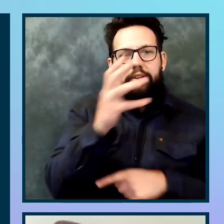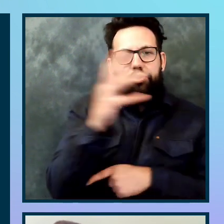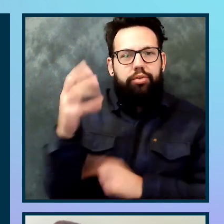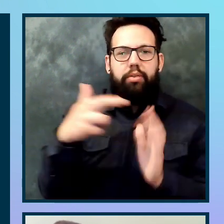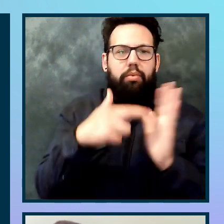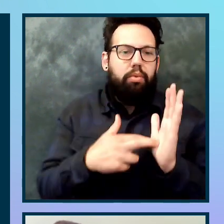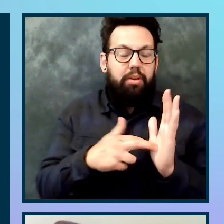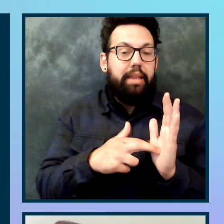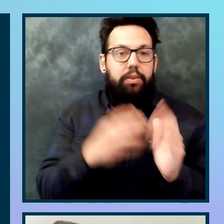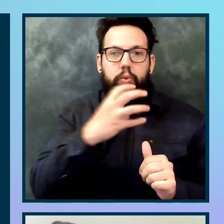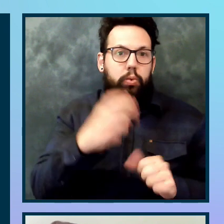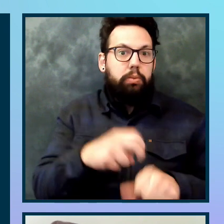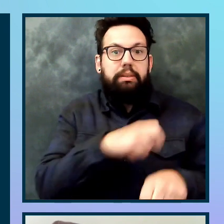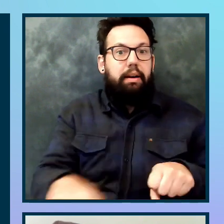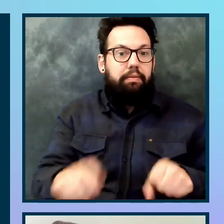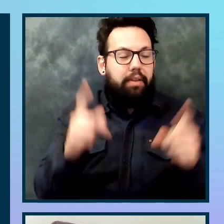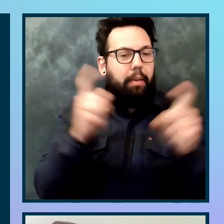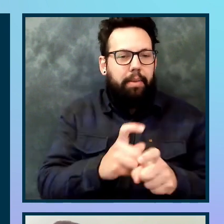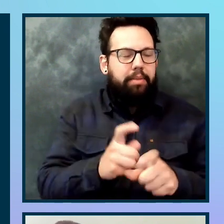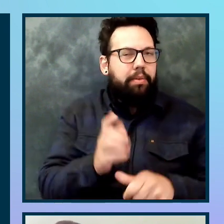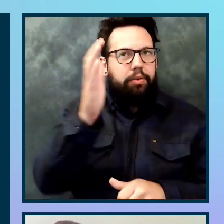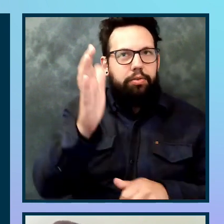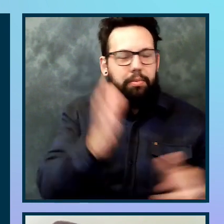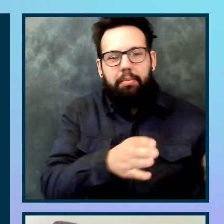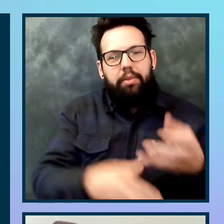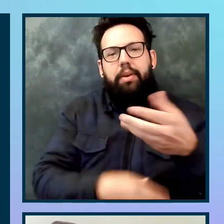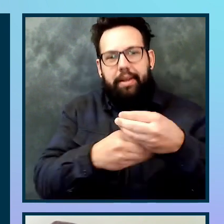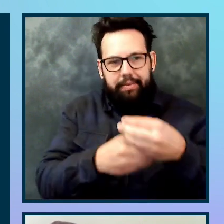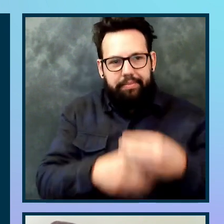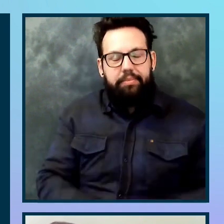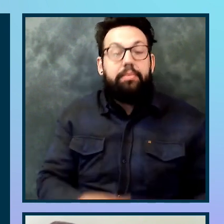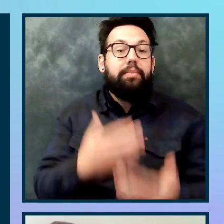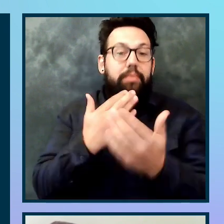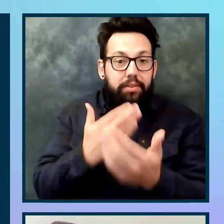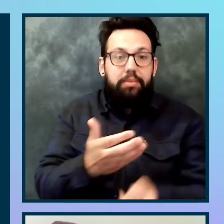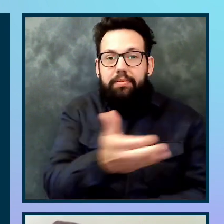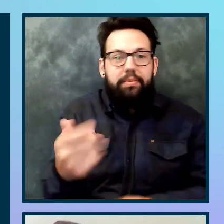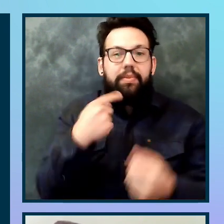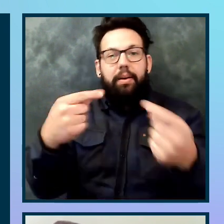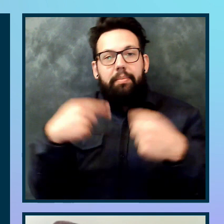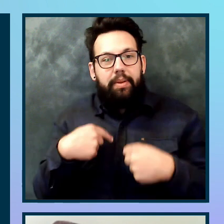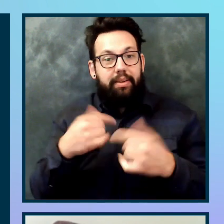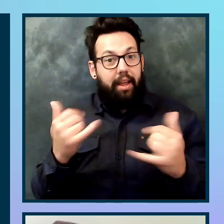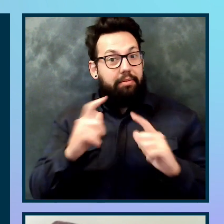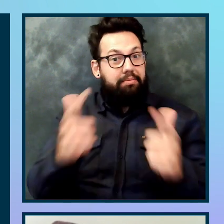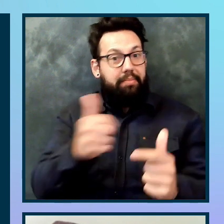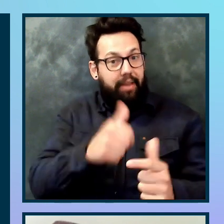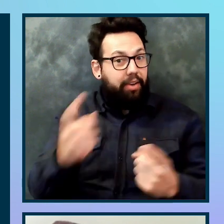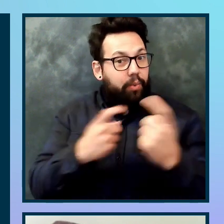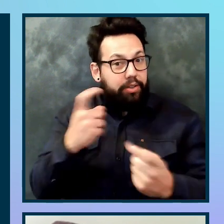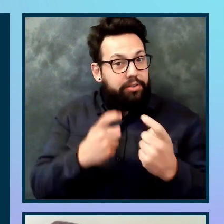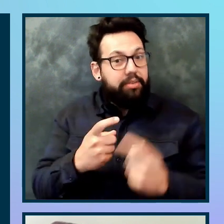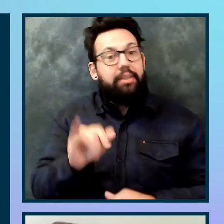that's definitely something that we want to do in the future. So with that in mind, I want to thank you guys all, and I will take any questions. And of course, if you